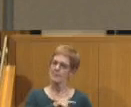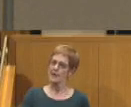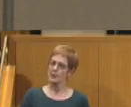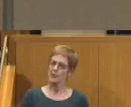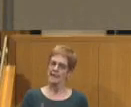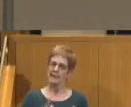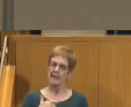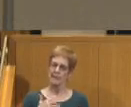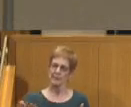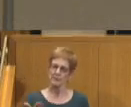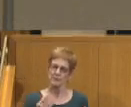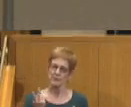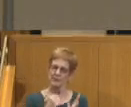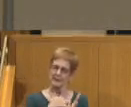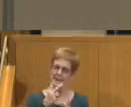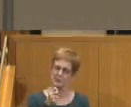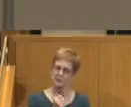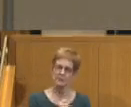Councilmember Mitchell.